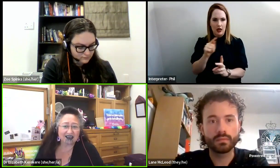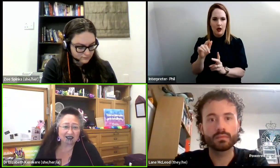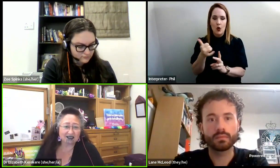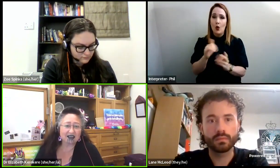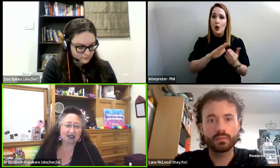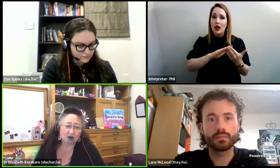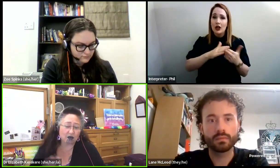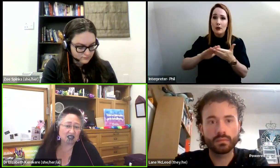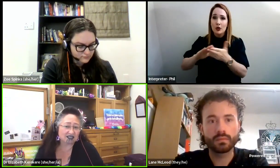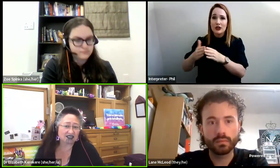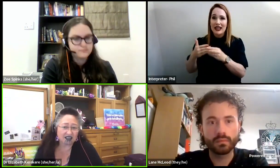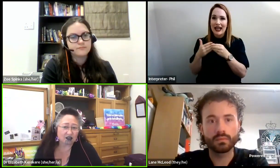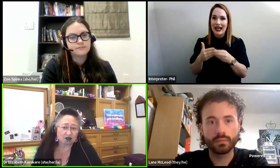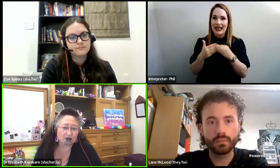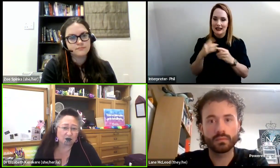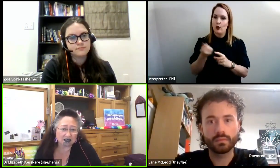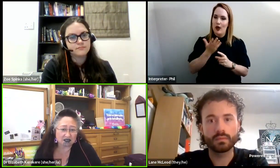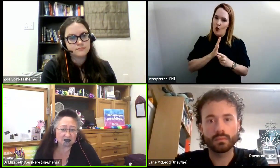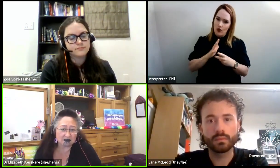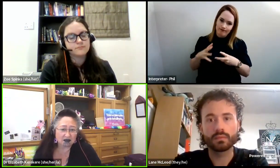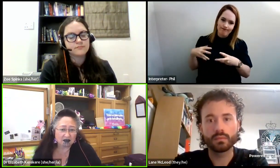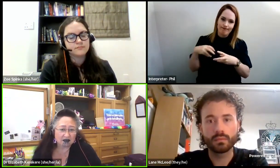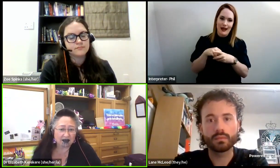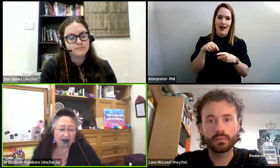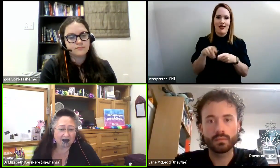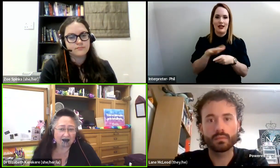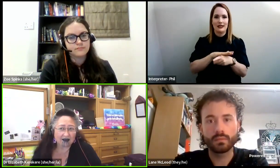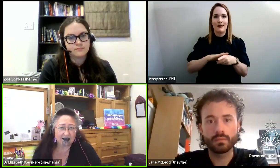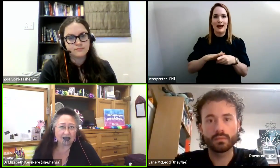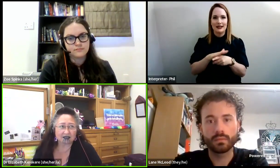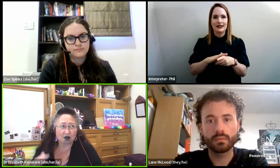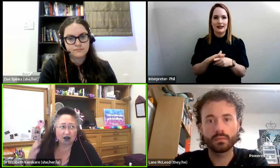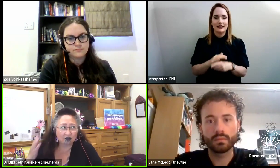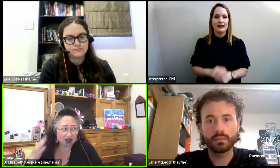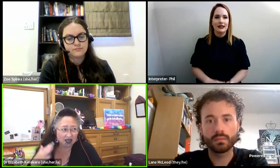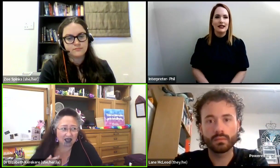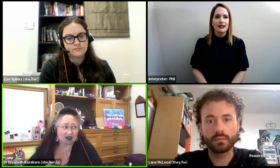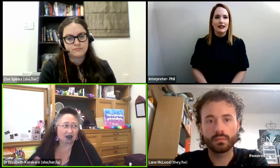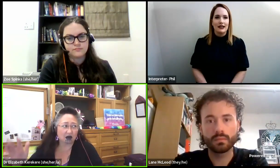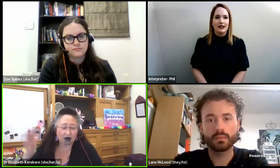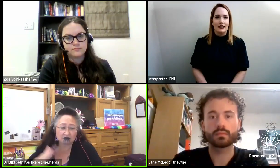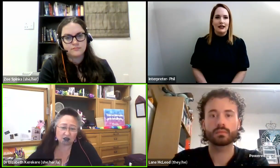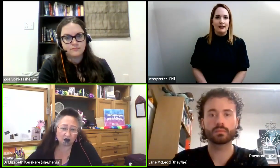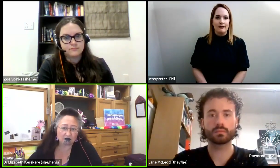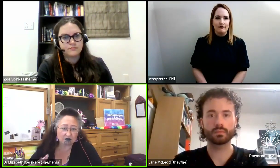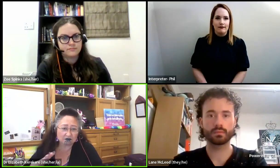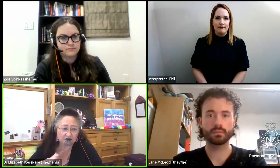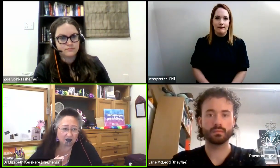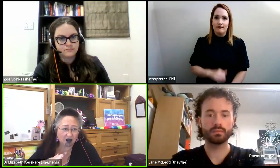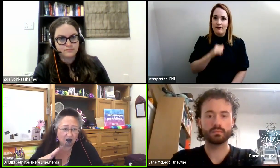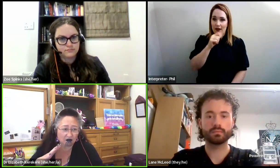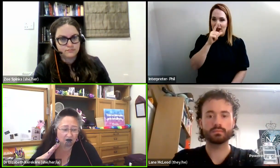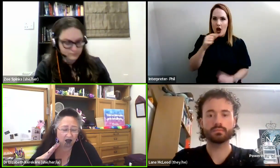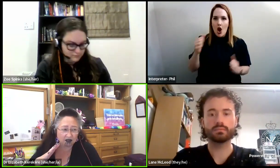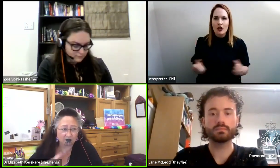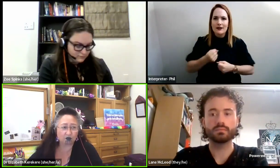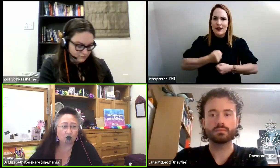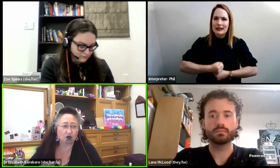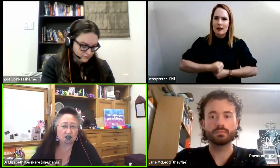community leaders that we want to see in those spaces? It's only if we can get a groundswell